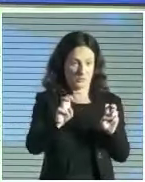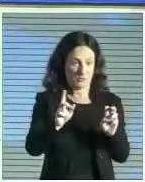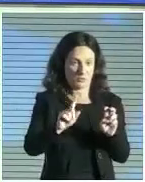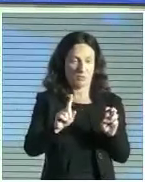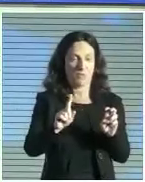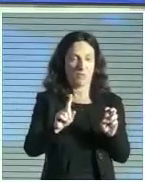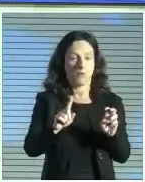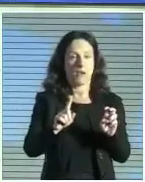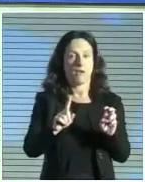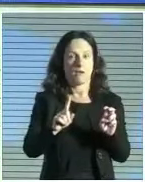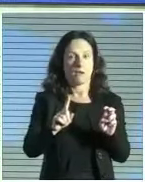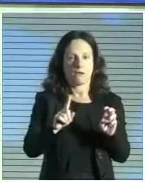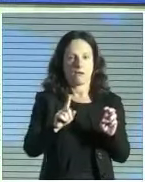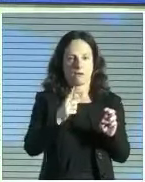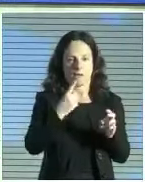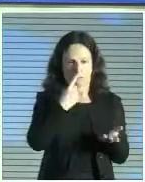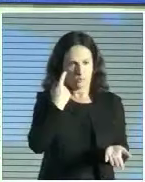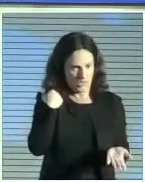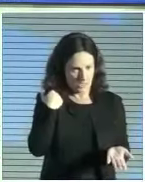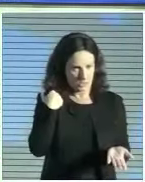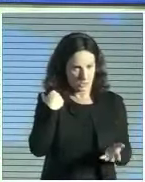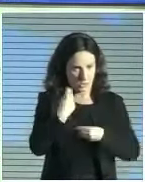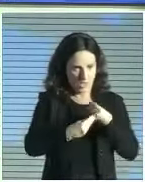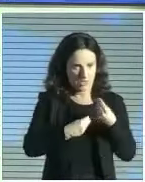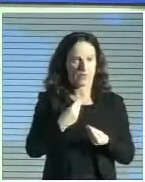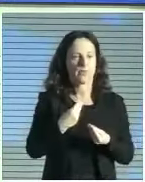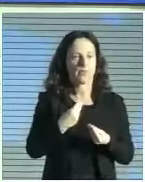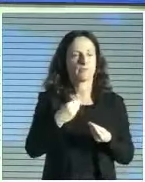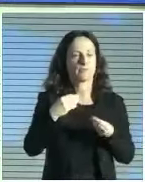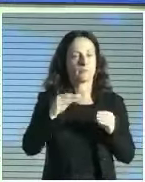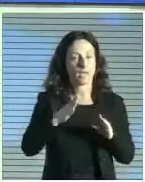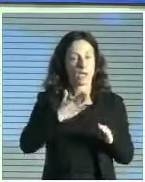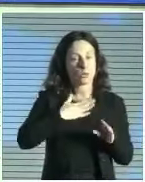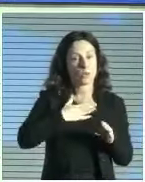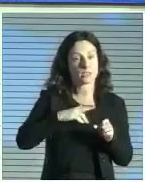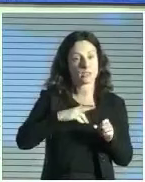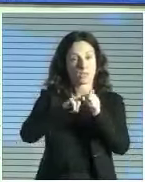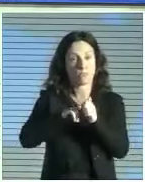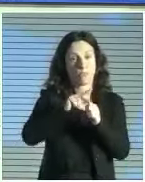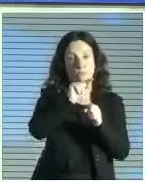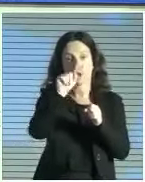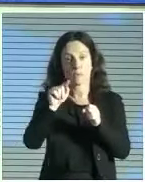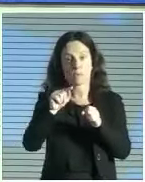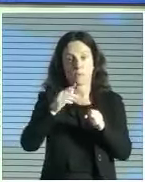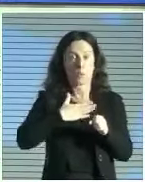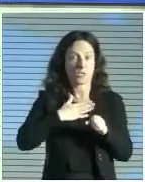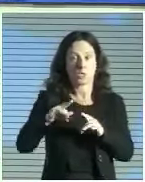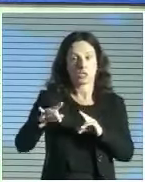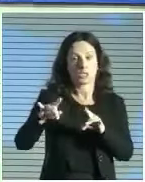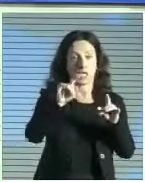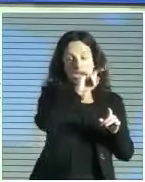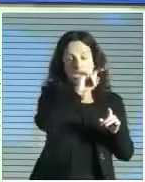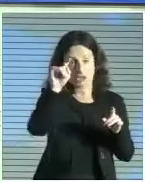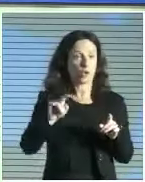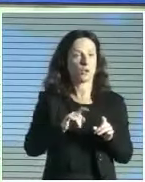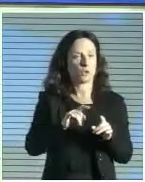been in. However, our provinces and our territories have been doing this at different stages, different levels of development, at